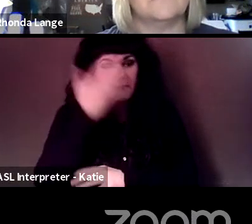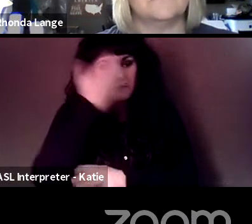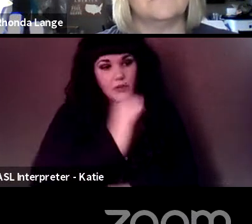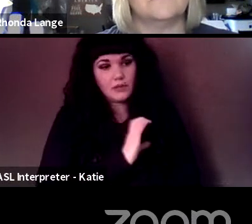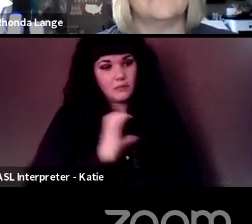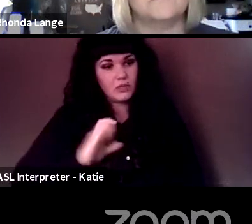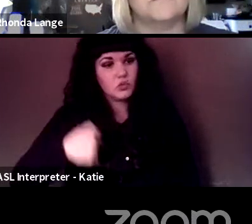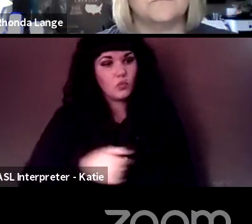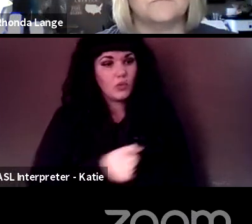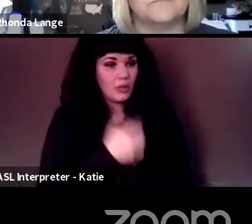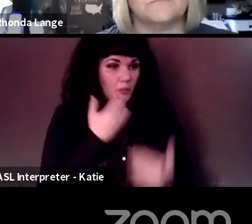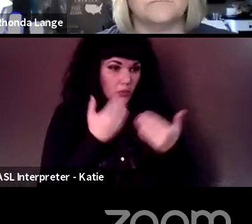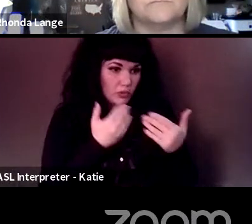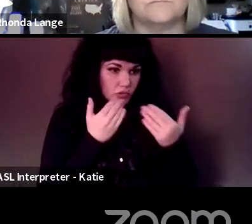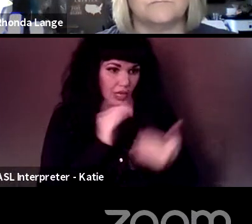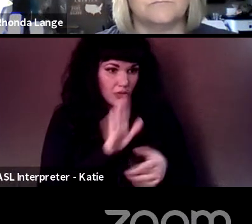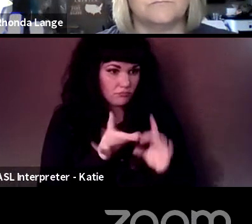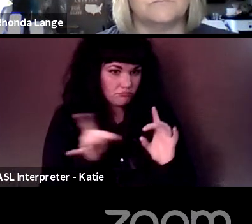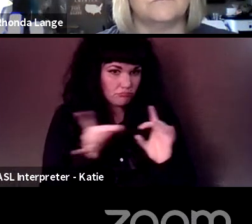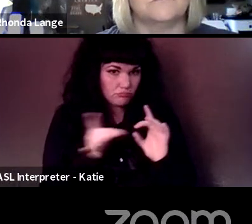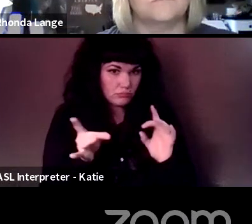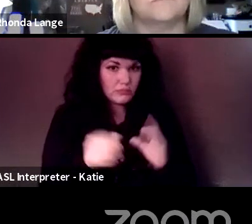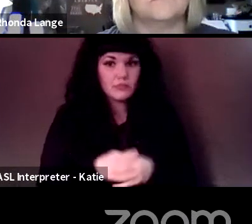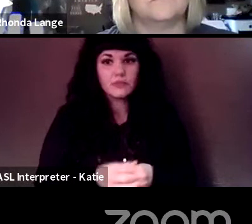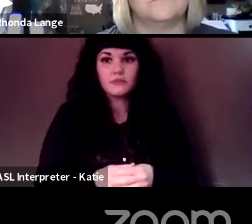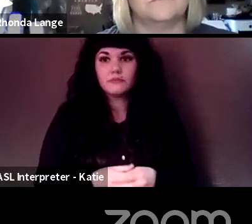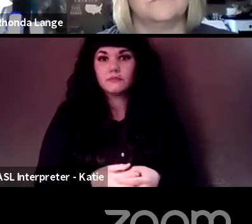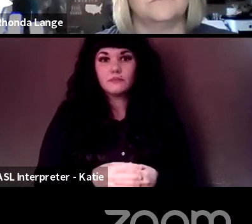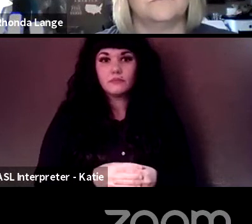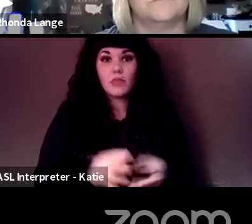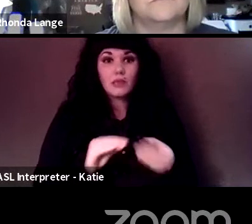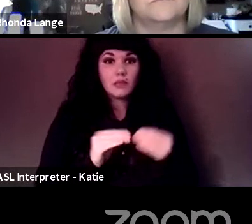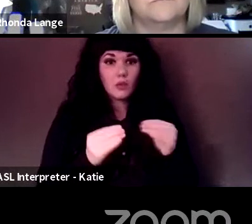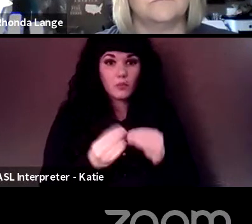your commentary. 2.